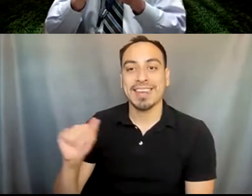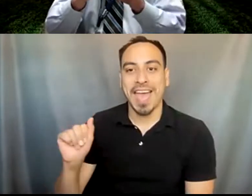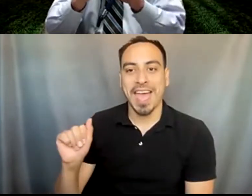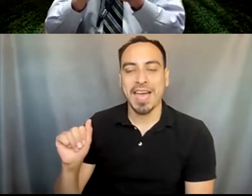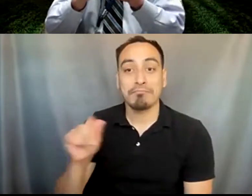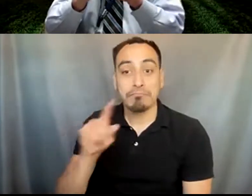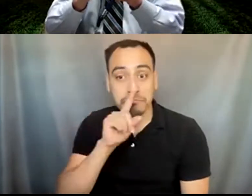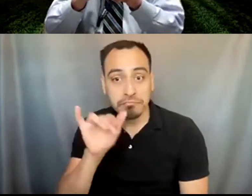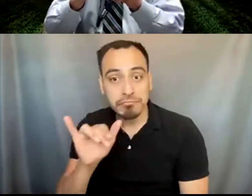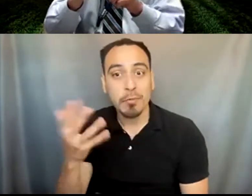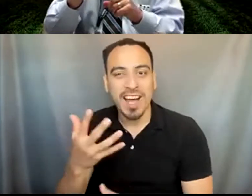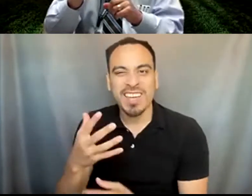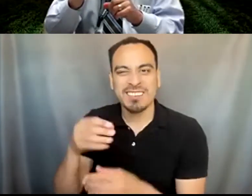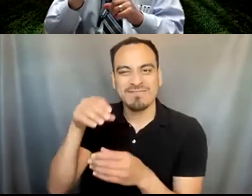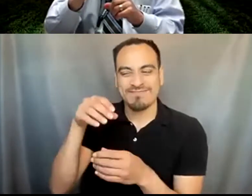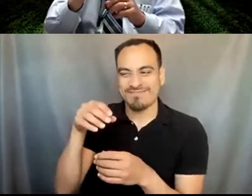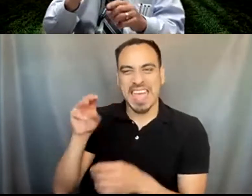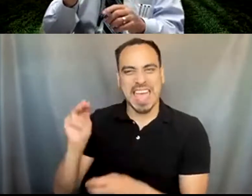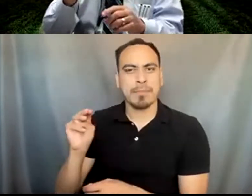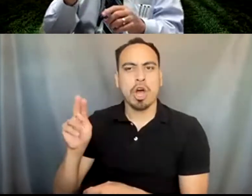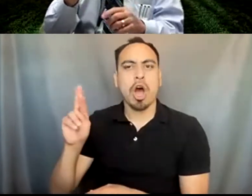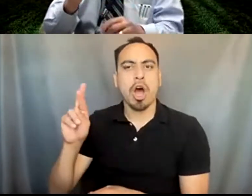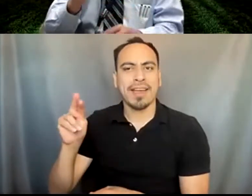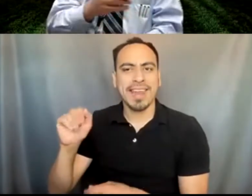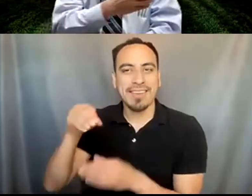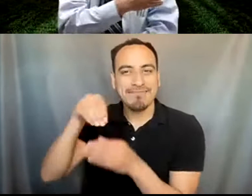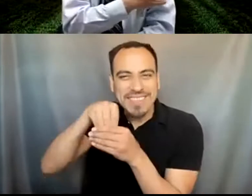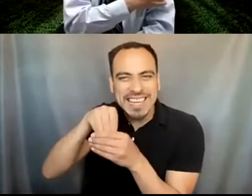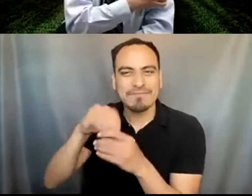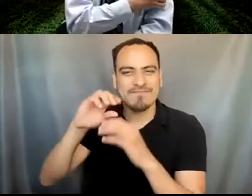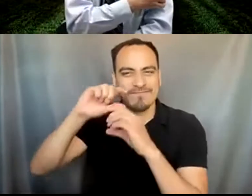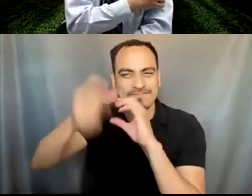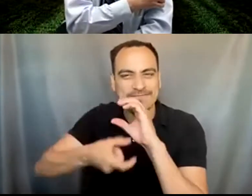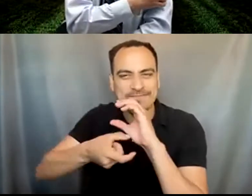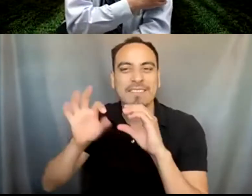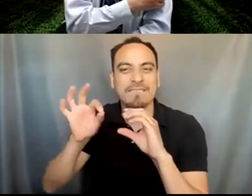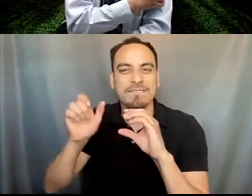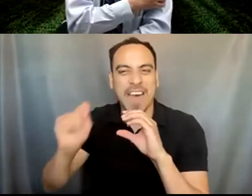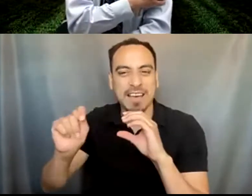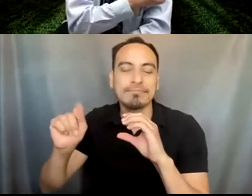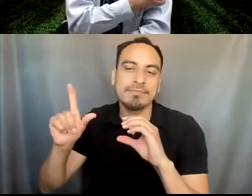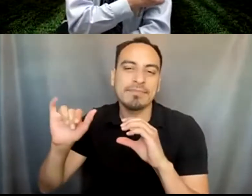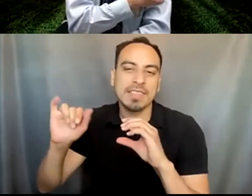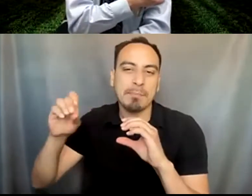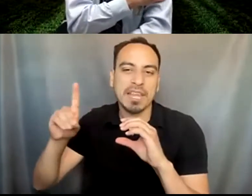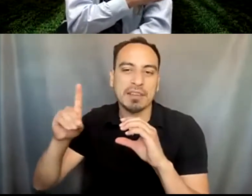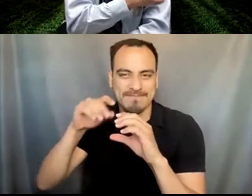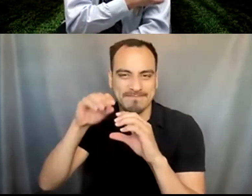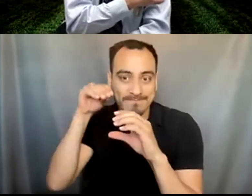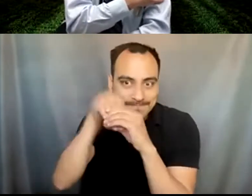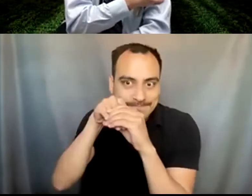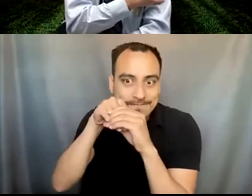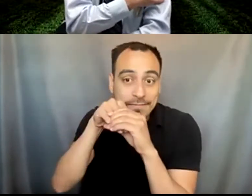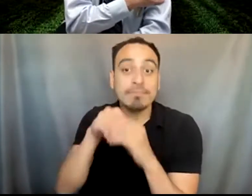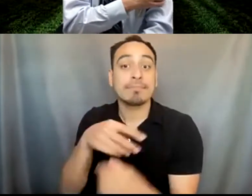of lipid, of fat, and that's injected, and that is taken up in the muscle where